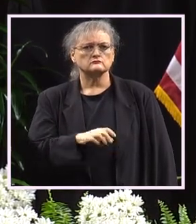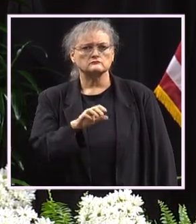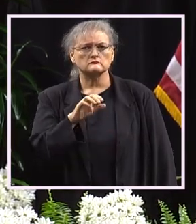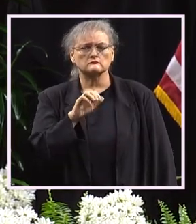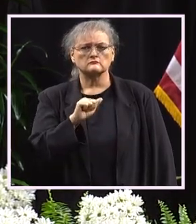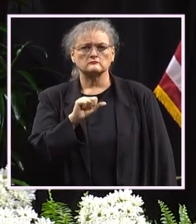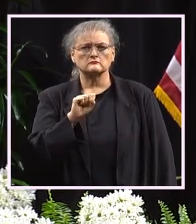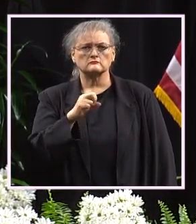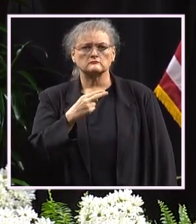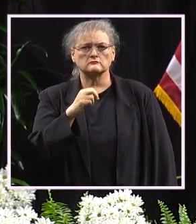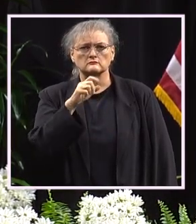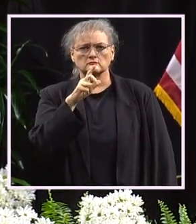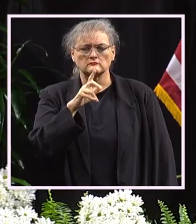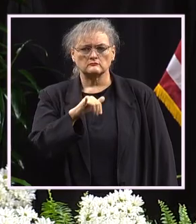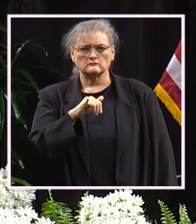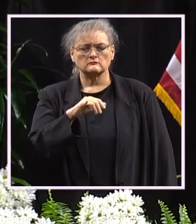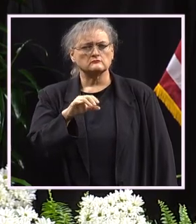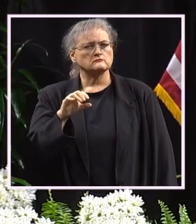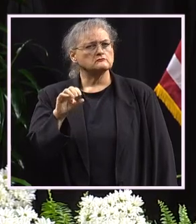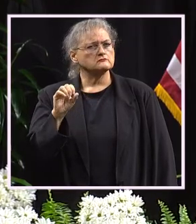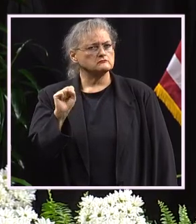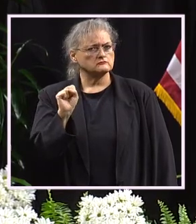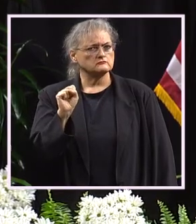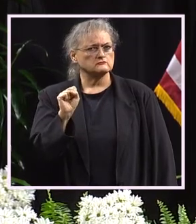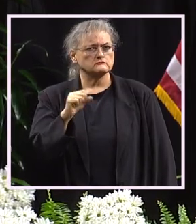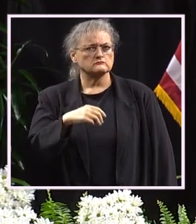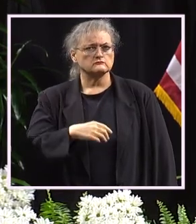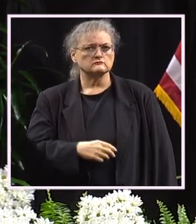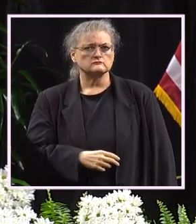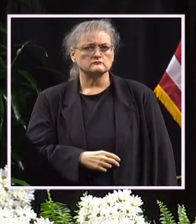Ashley Judith Shope,